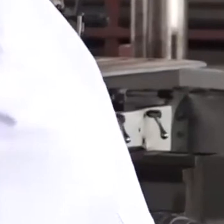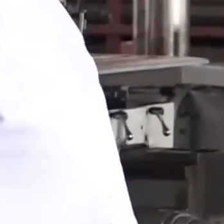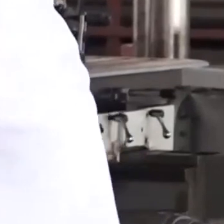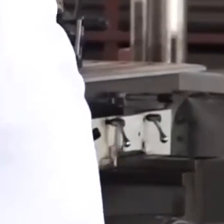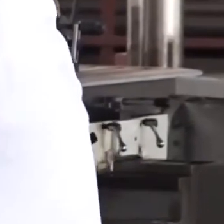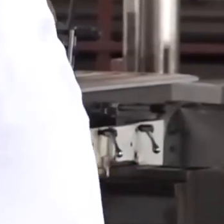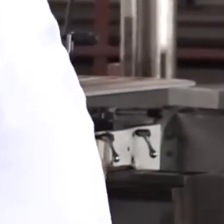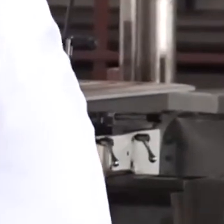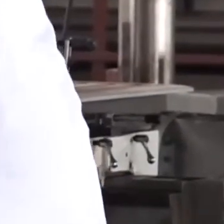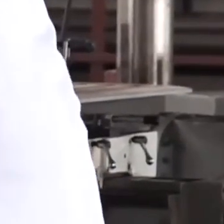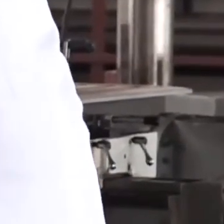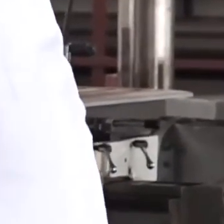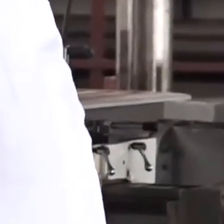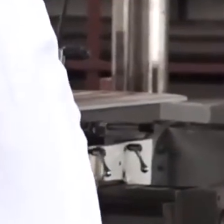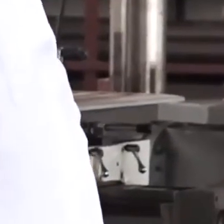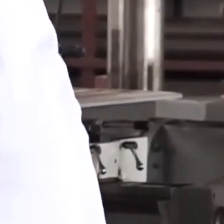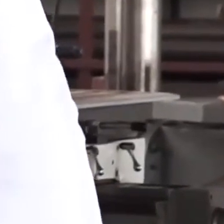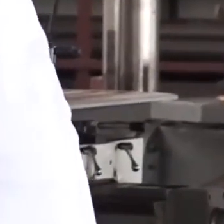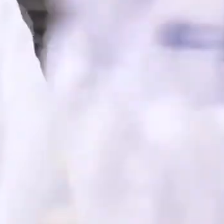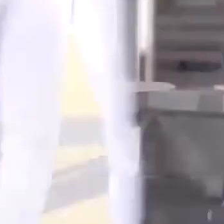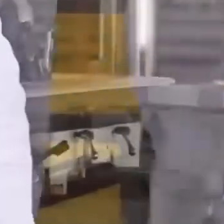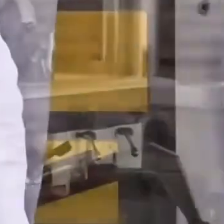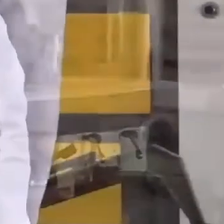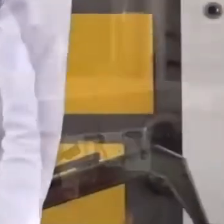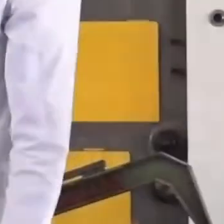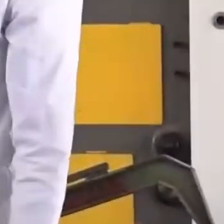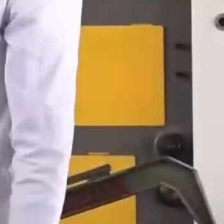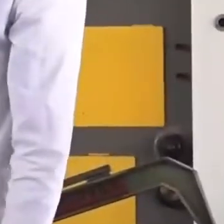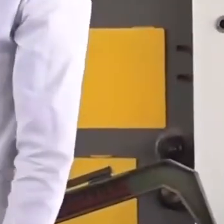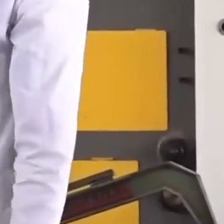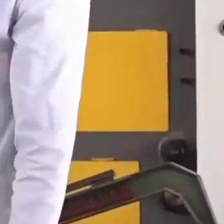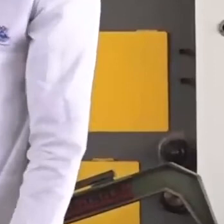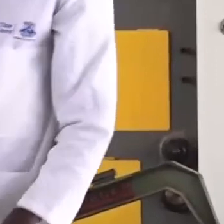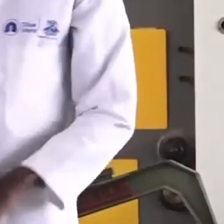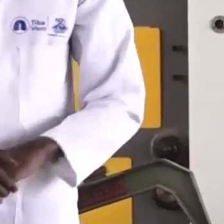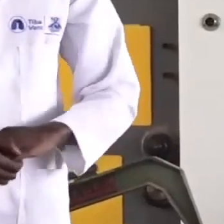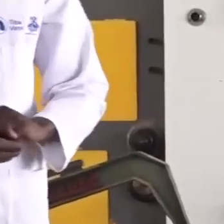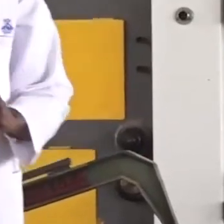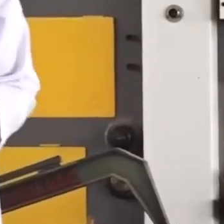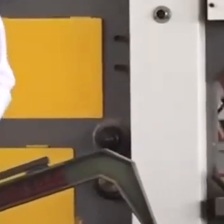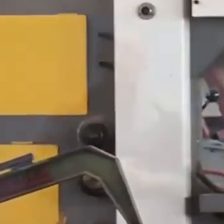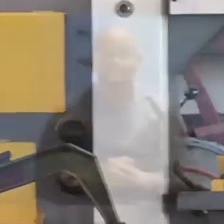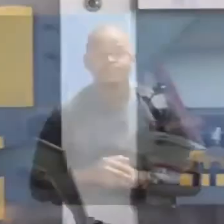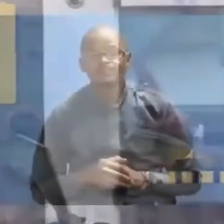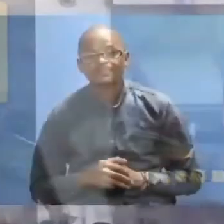and the labs and ensure smooth running of all lab activities.